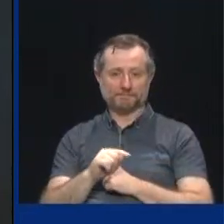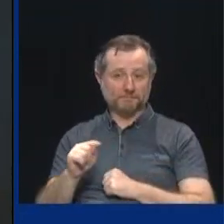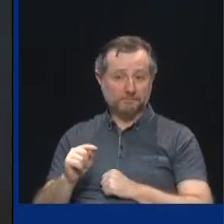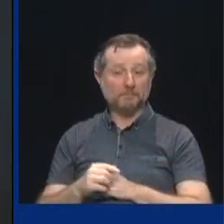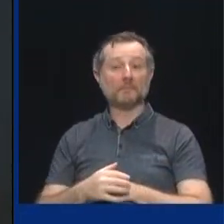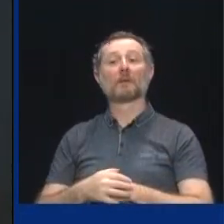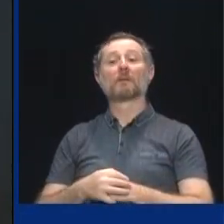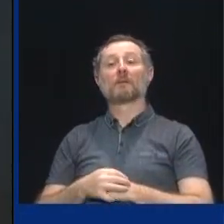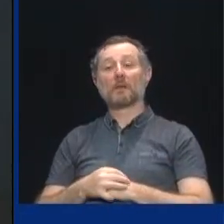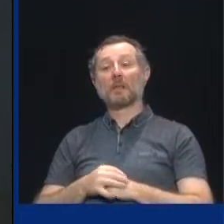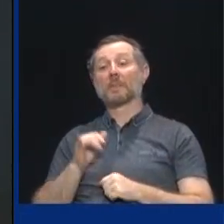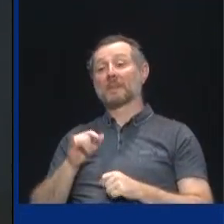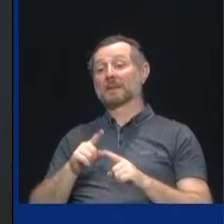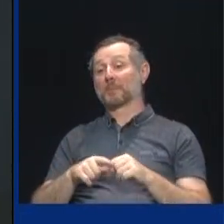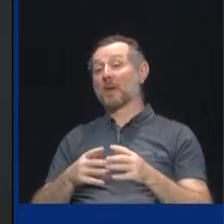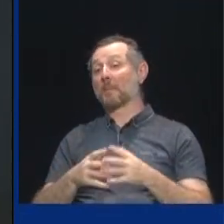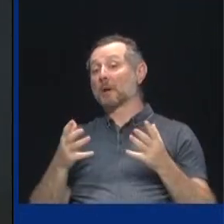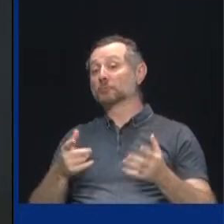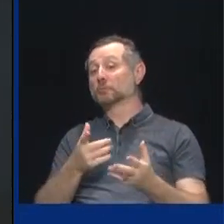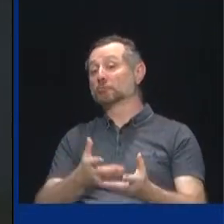in presumptions,